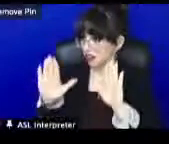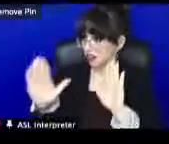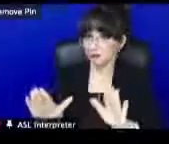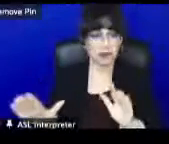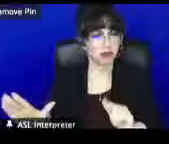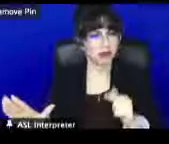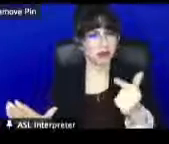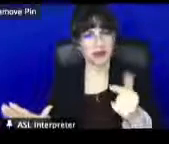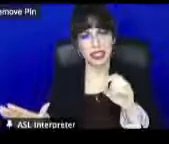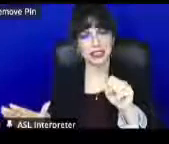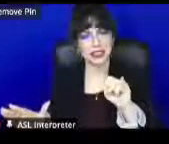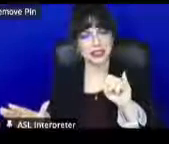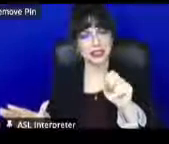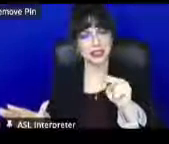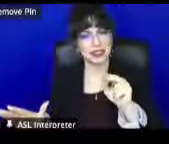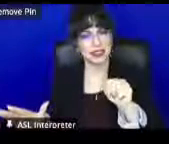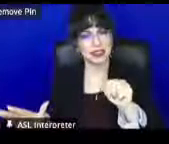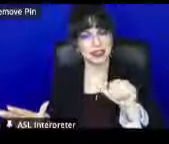Sinai.